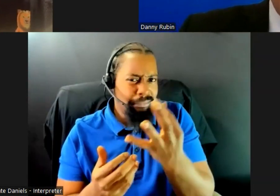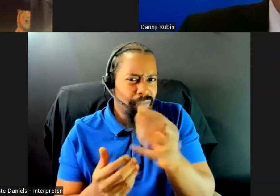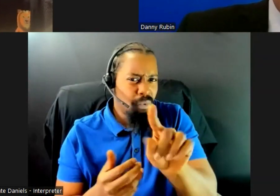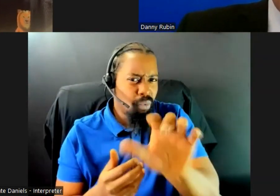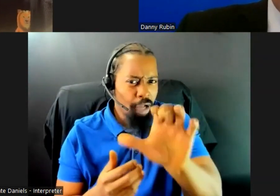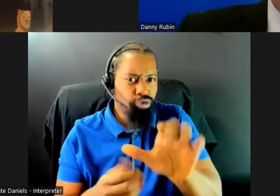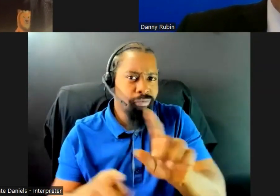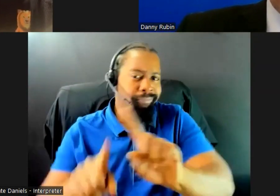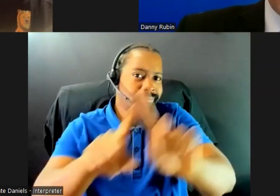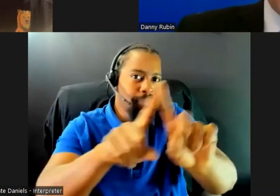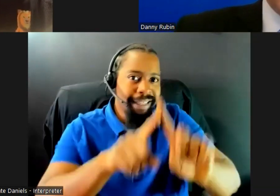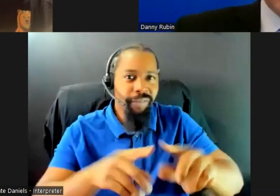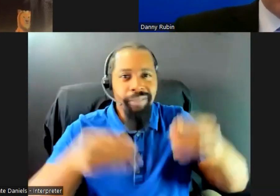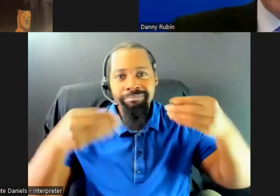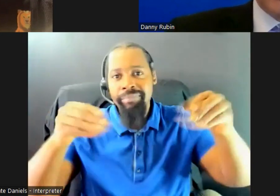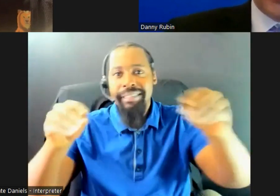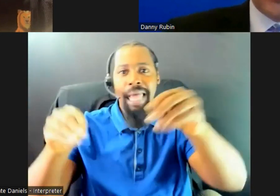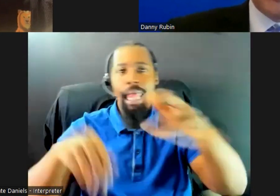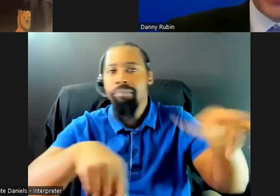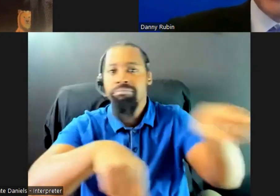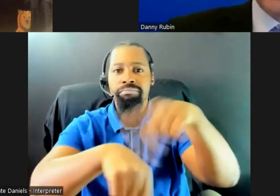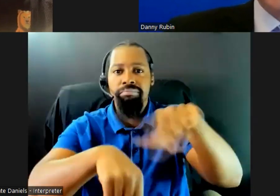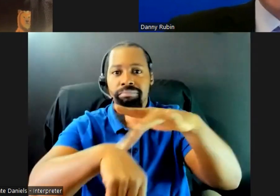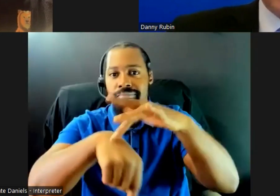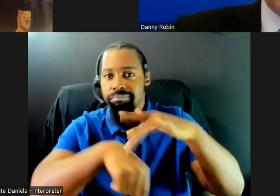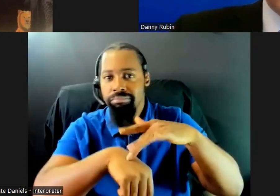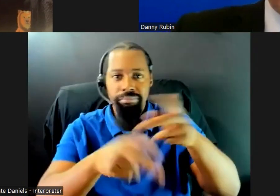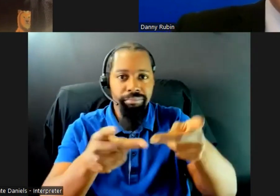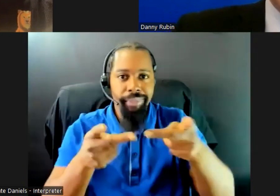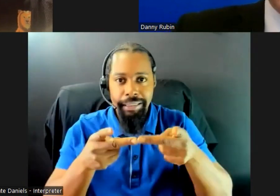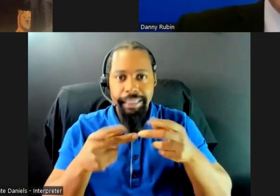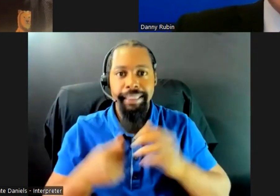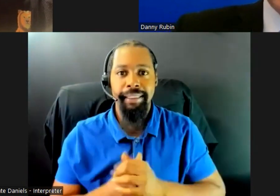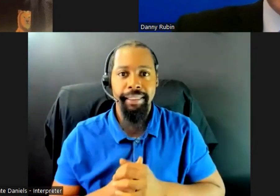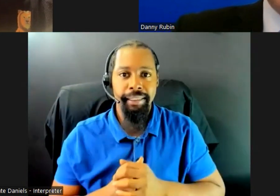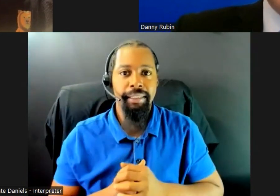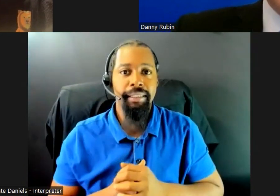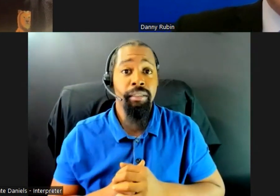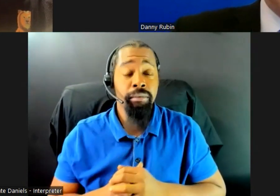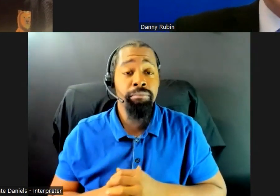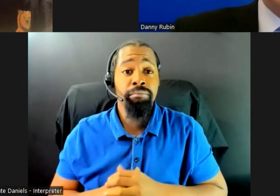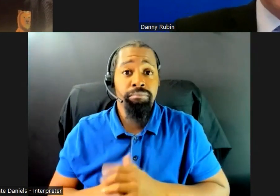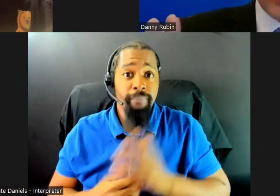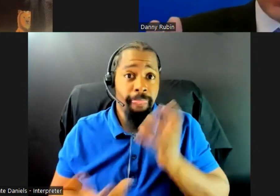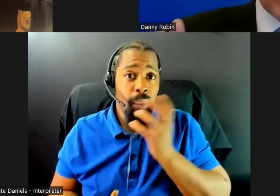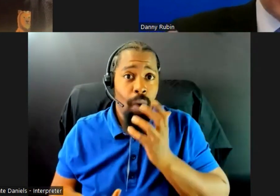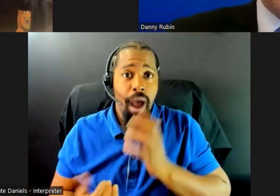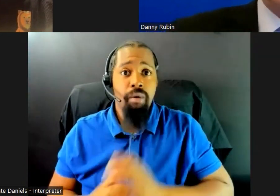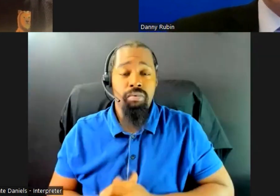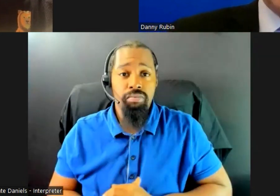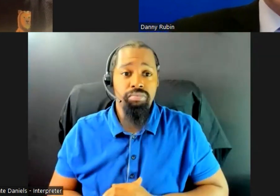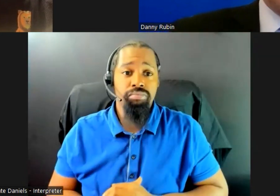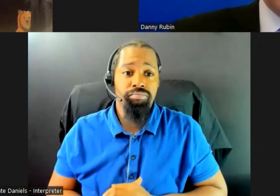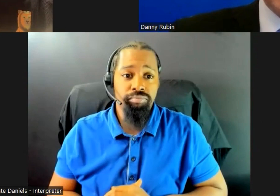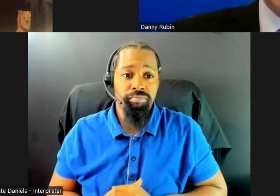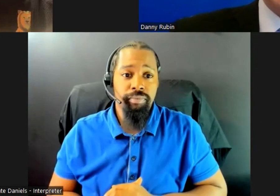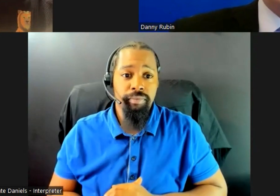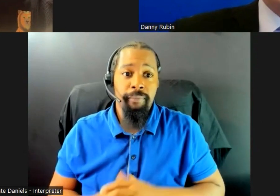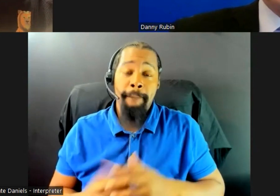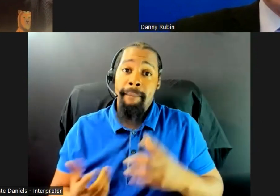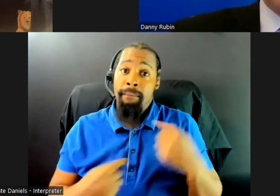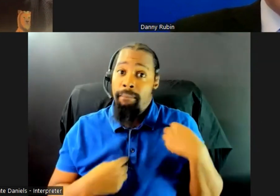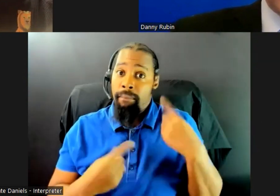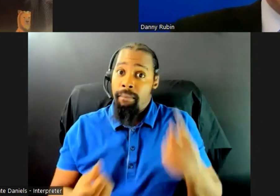want to, you know, we've had some wonderful guests on our webinars. You know, this one, you have international